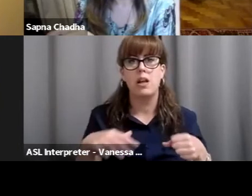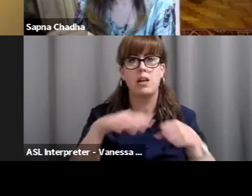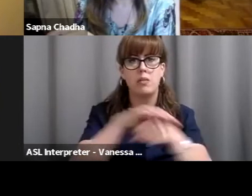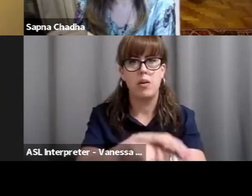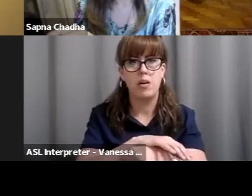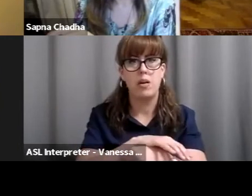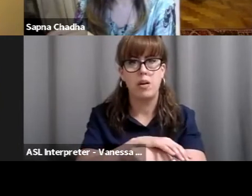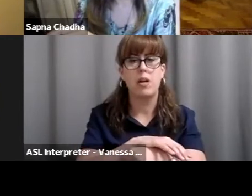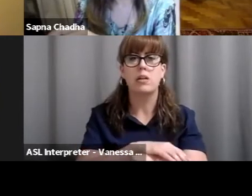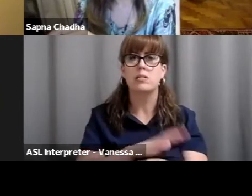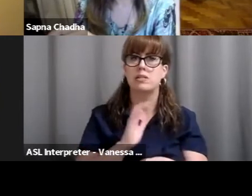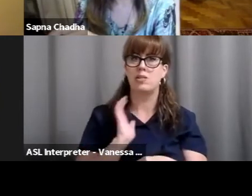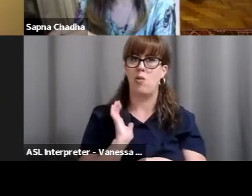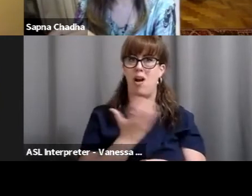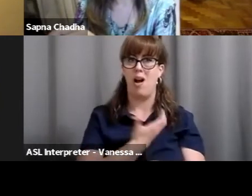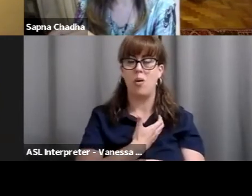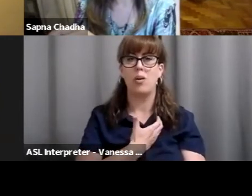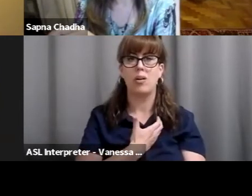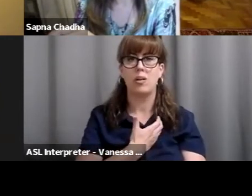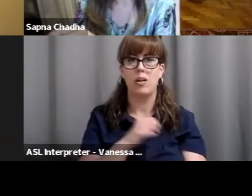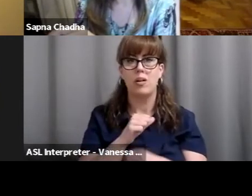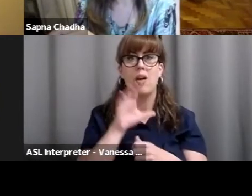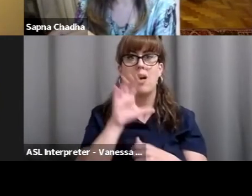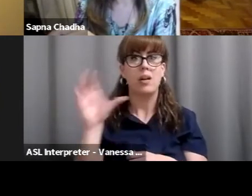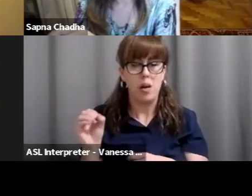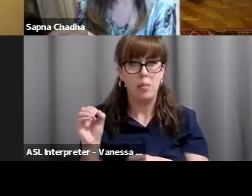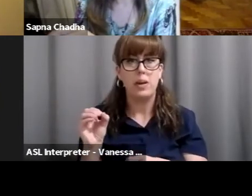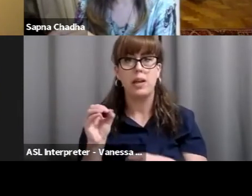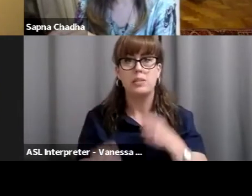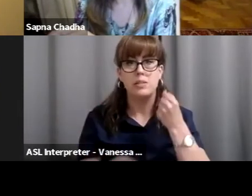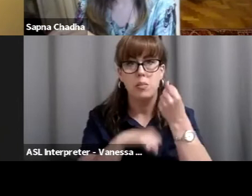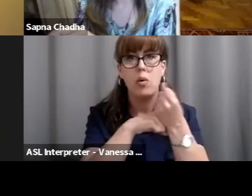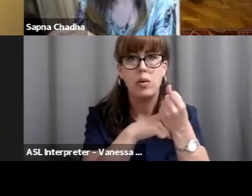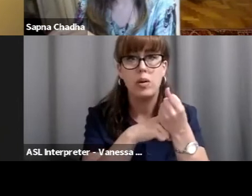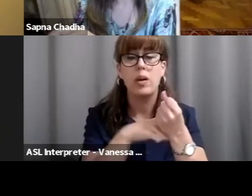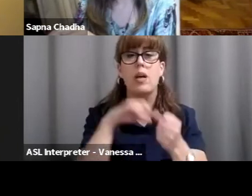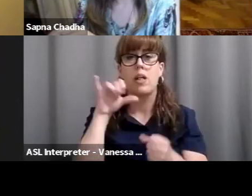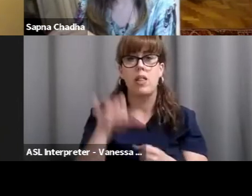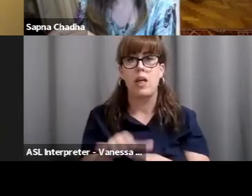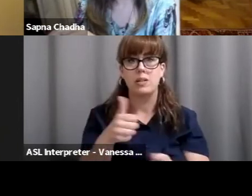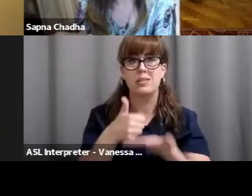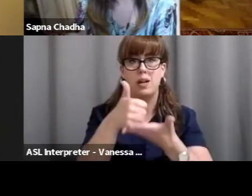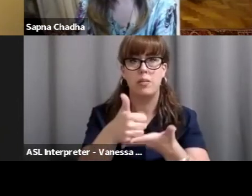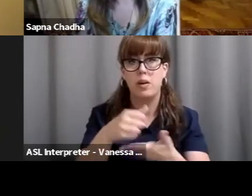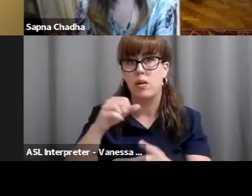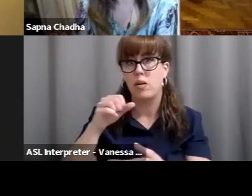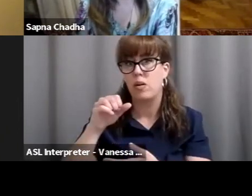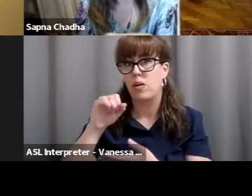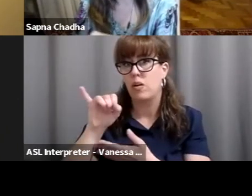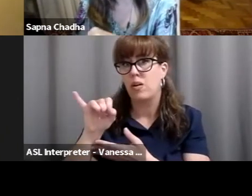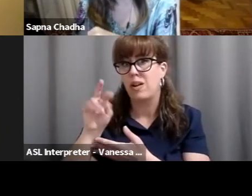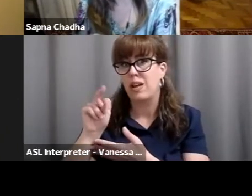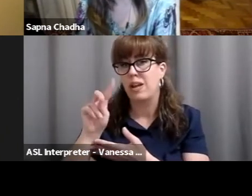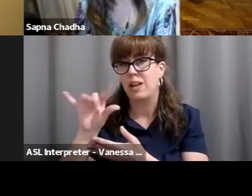holding company, to Ogilvy Worldwide, to Ogilvy India, which I can talk more in detail of,